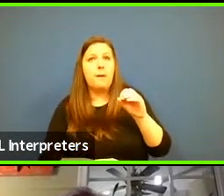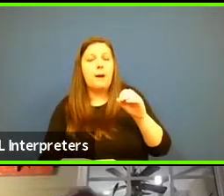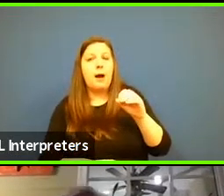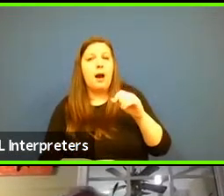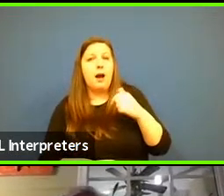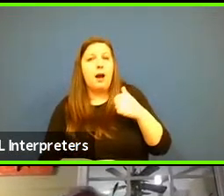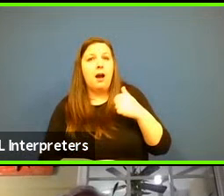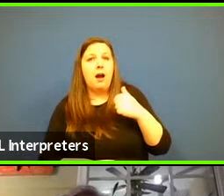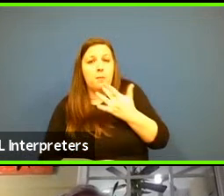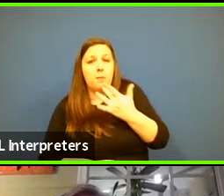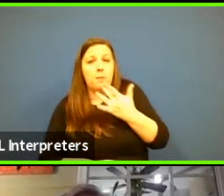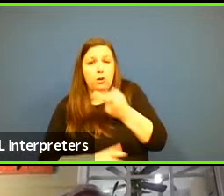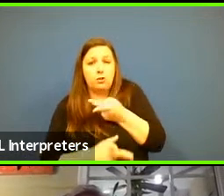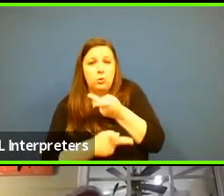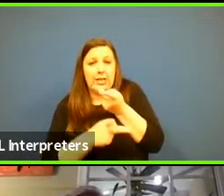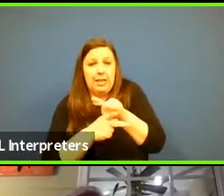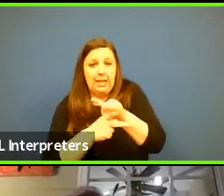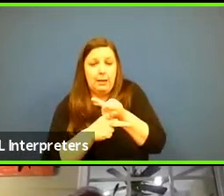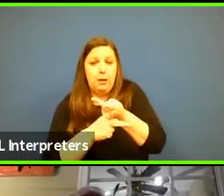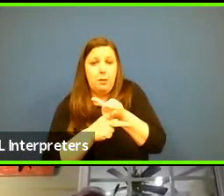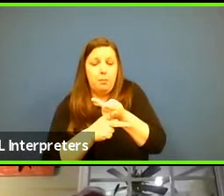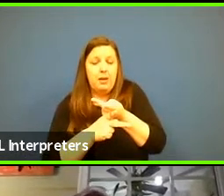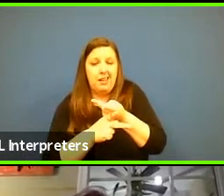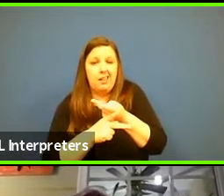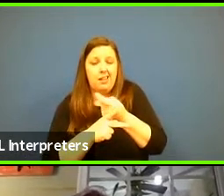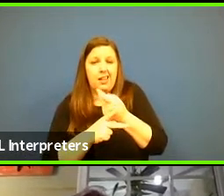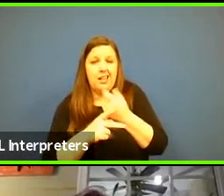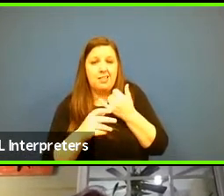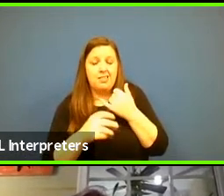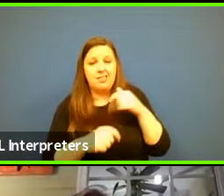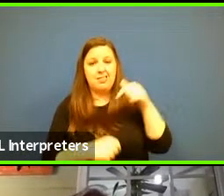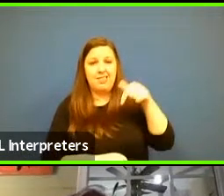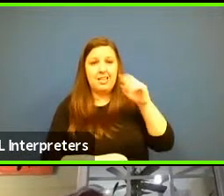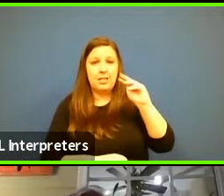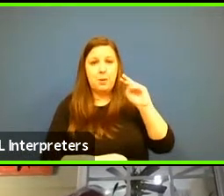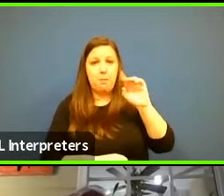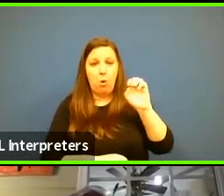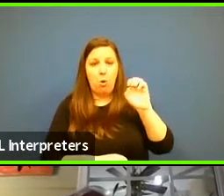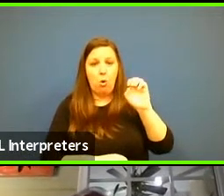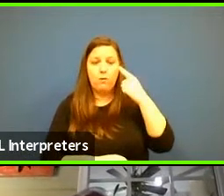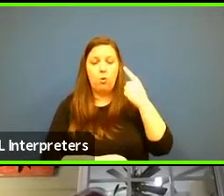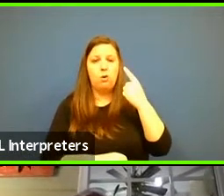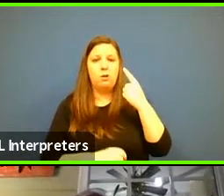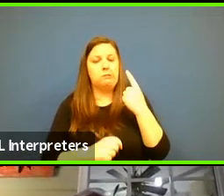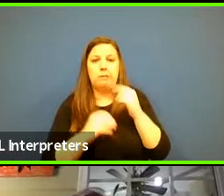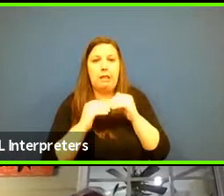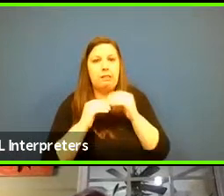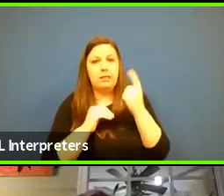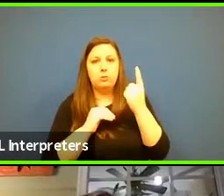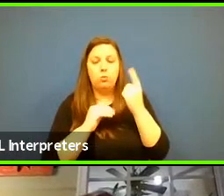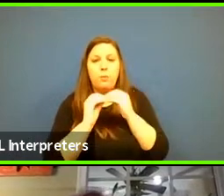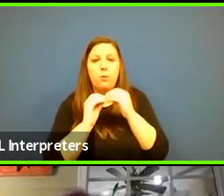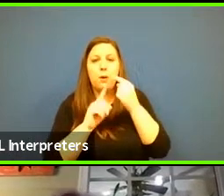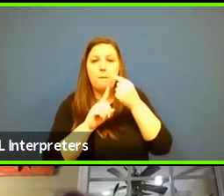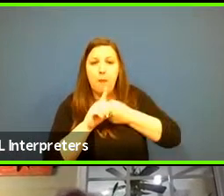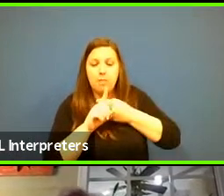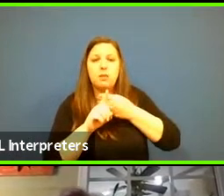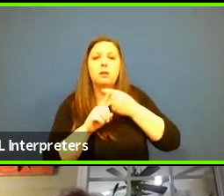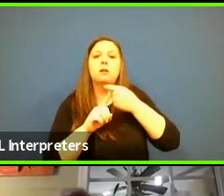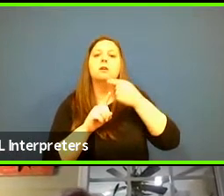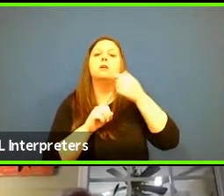keep us in this mode for at least another month until we get through that, and then try to do, if we're